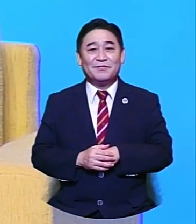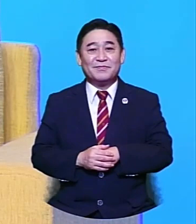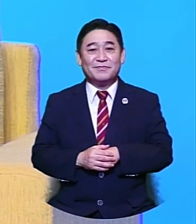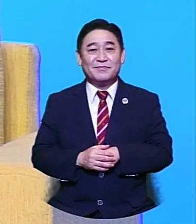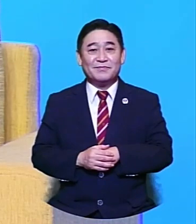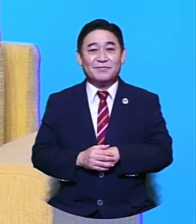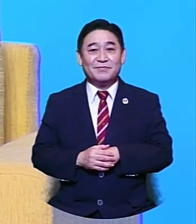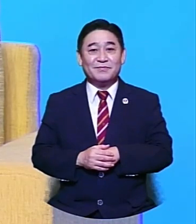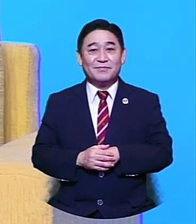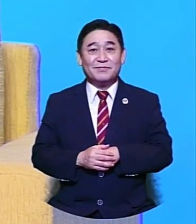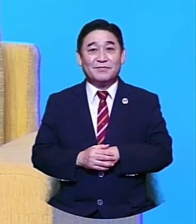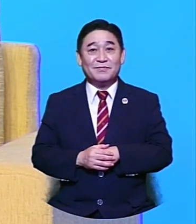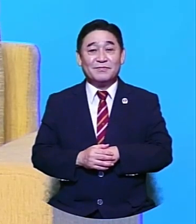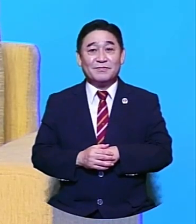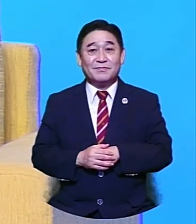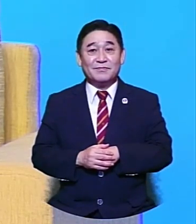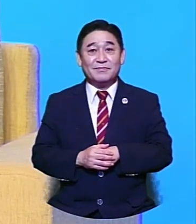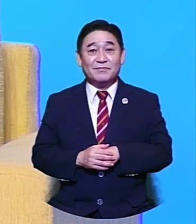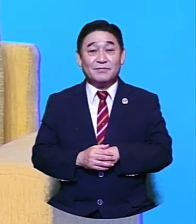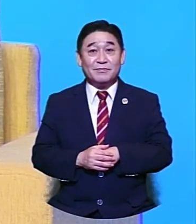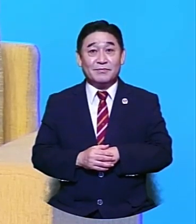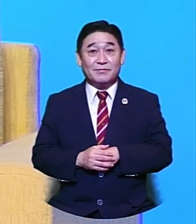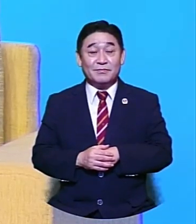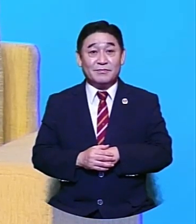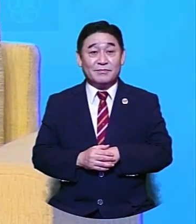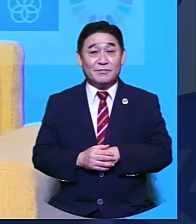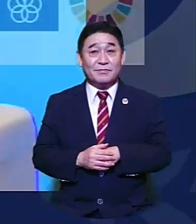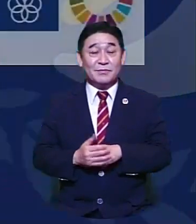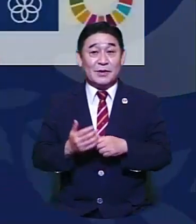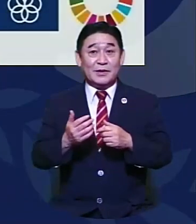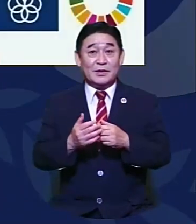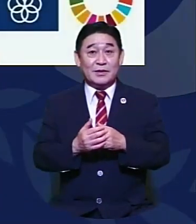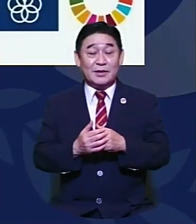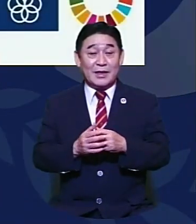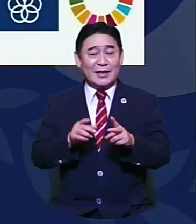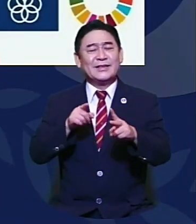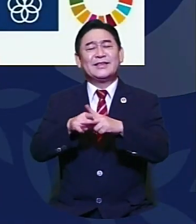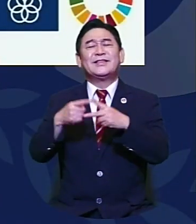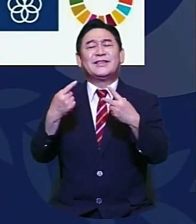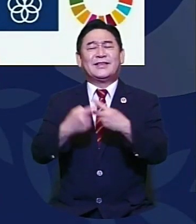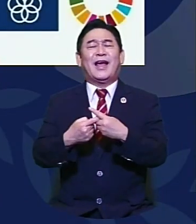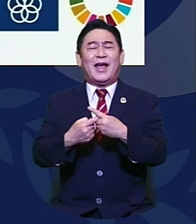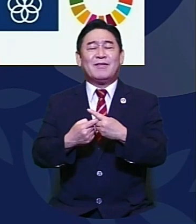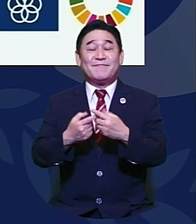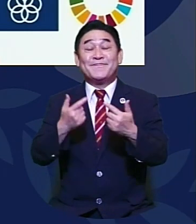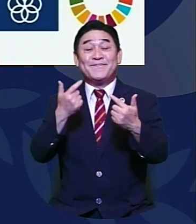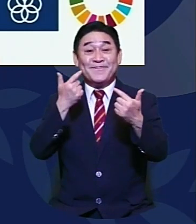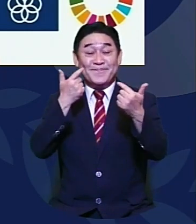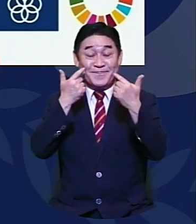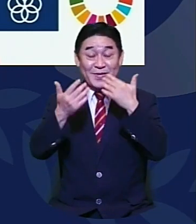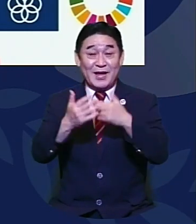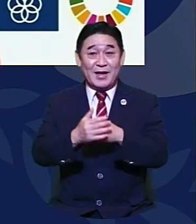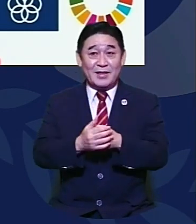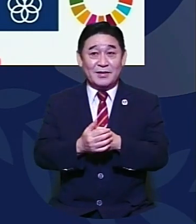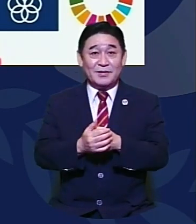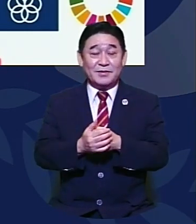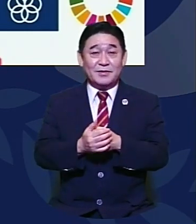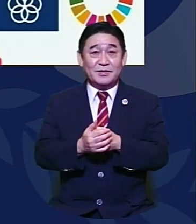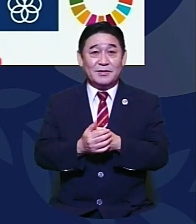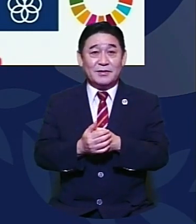We clearly understood how this advantageous to be offline during this